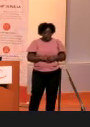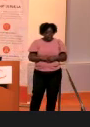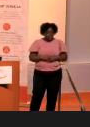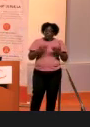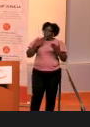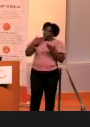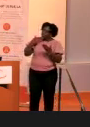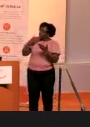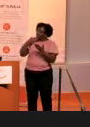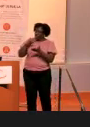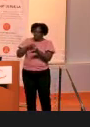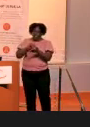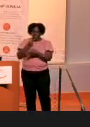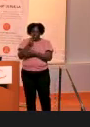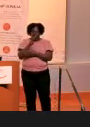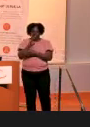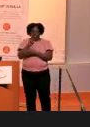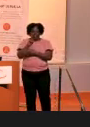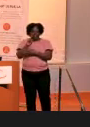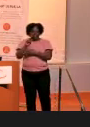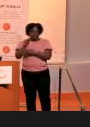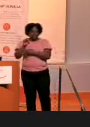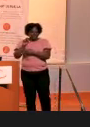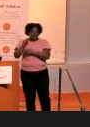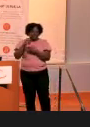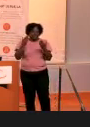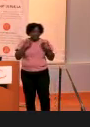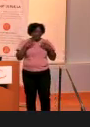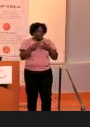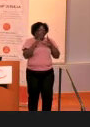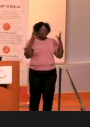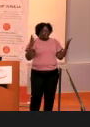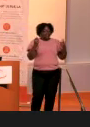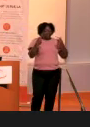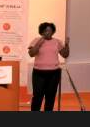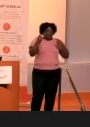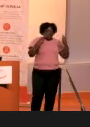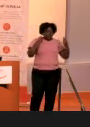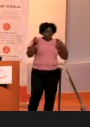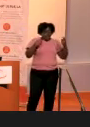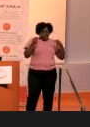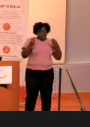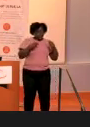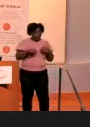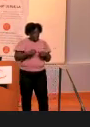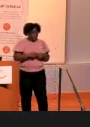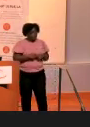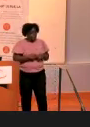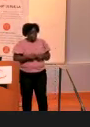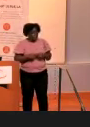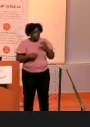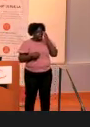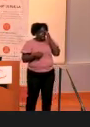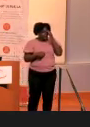Thank you, Dr. Grossman. So what we're going to do is we have a lot of questions from the live streaming audience. So we're going to take one in the room, one